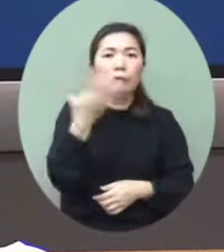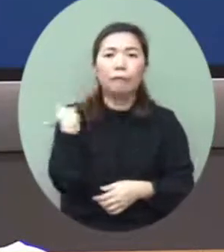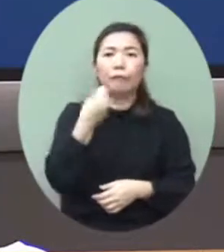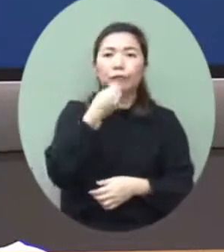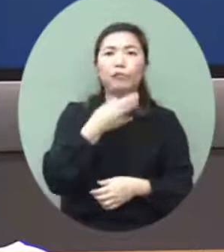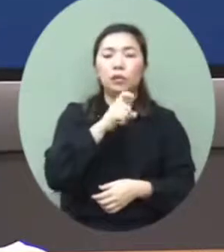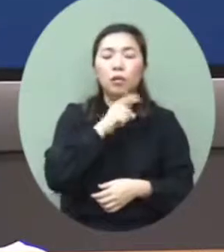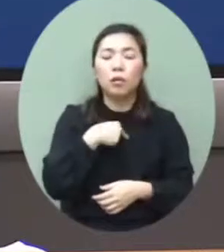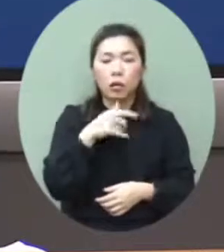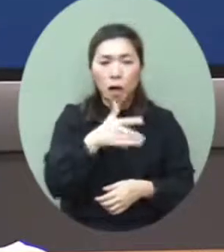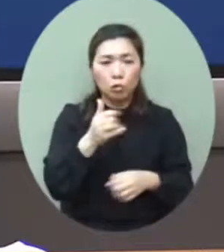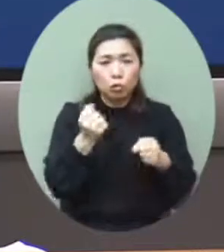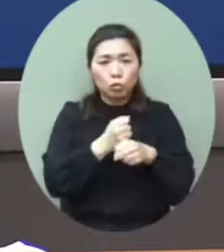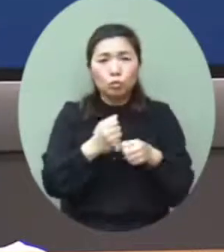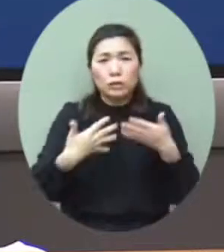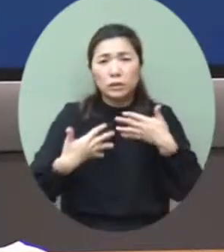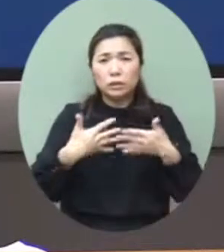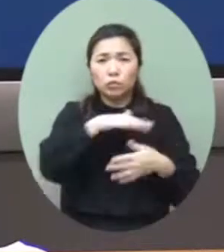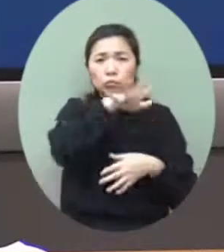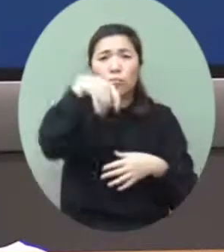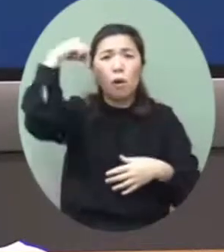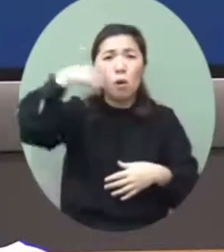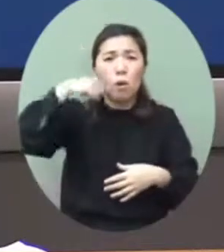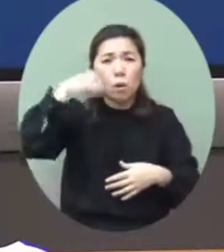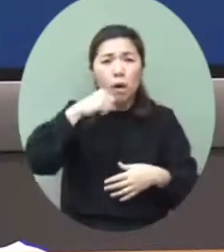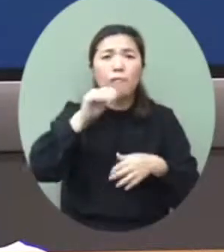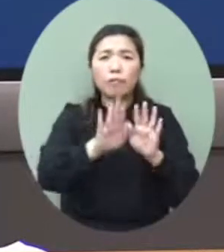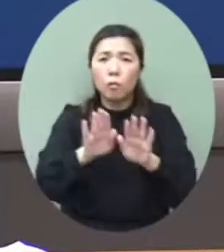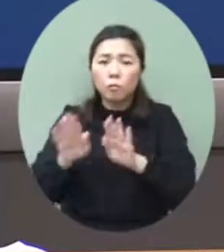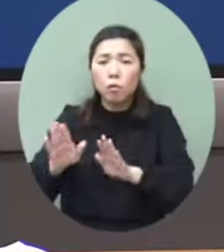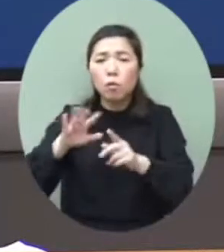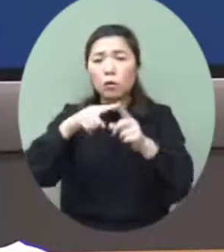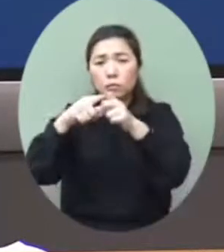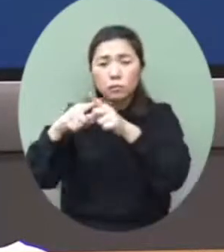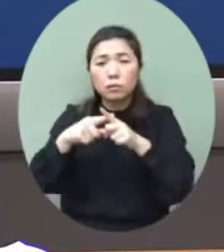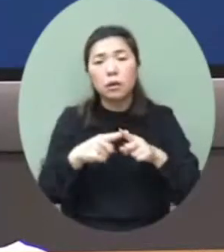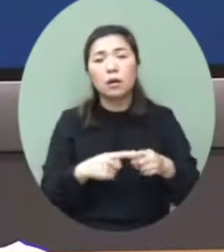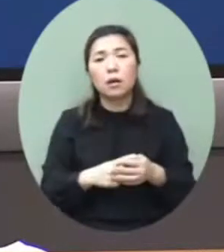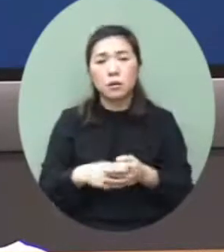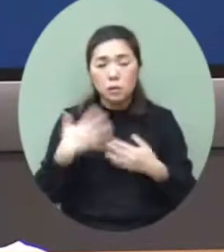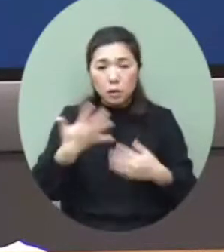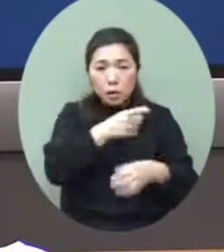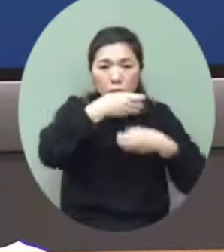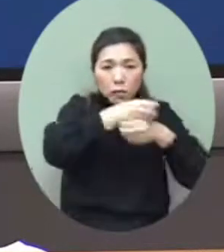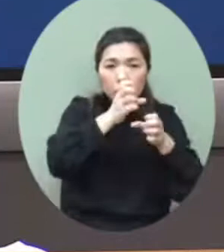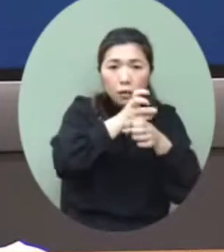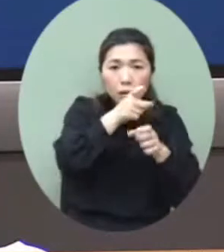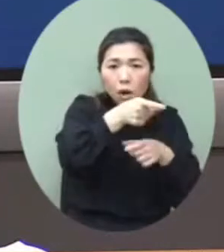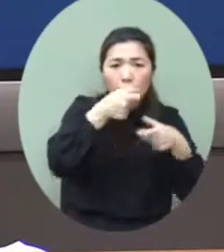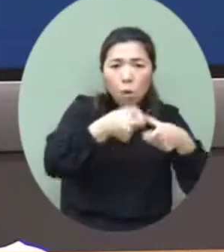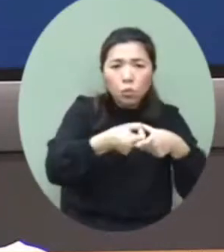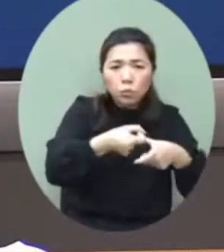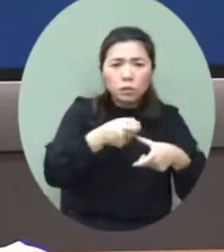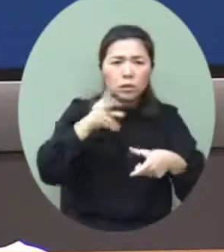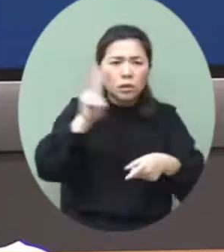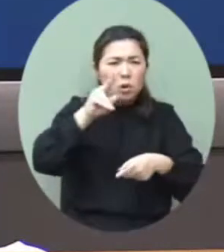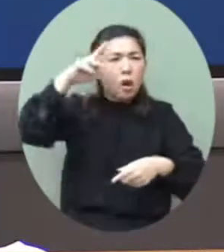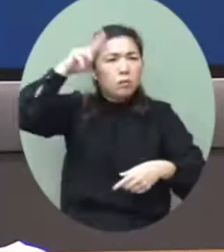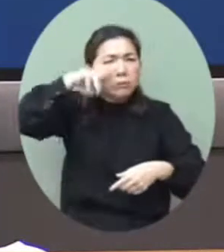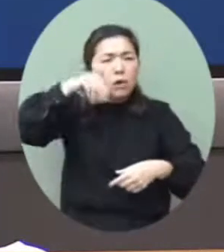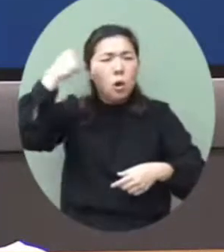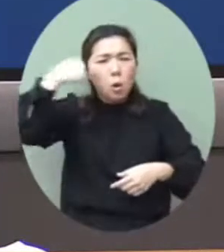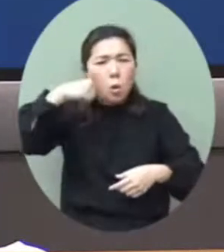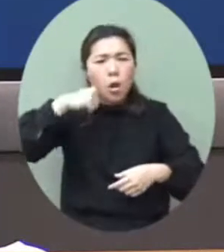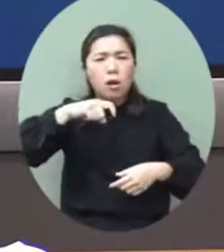supported our testing work. And I have visited a number of sites, and I saw that